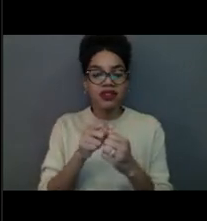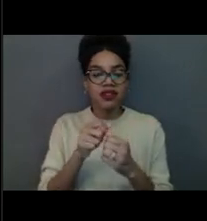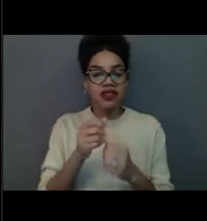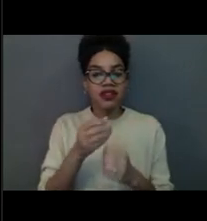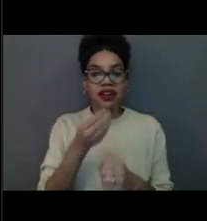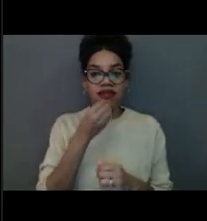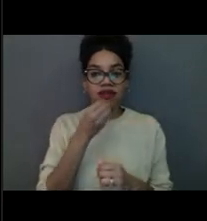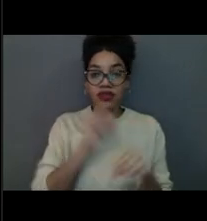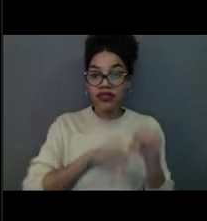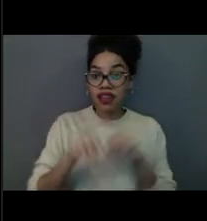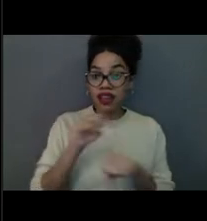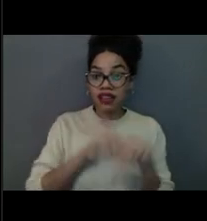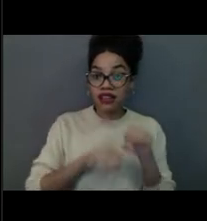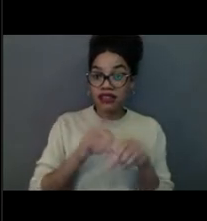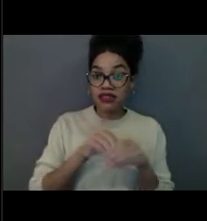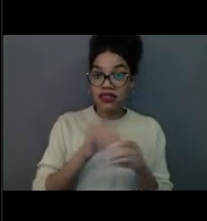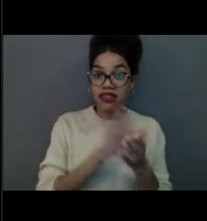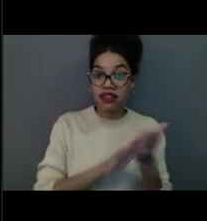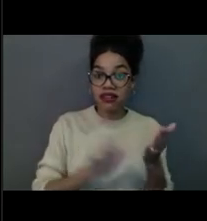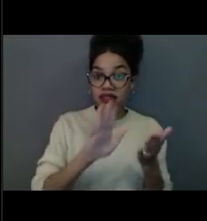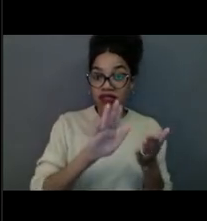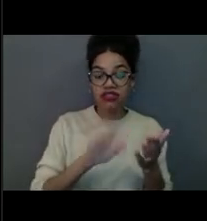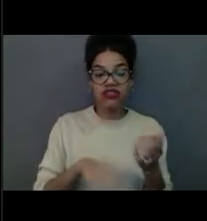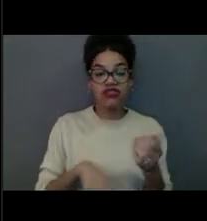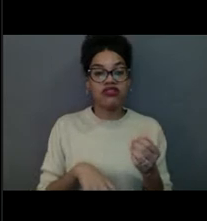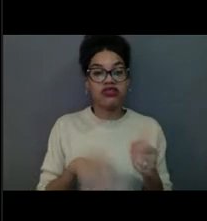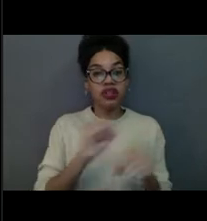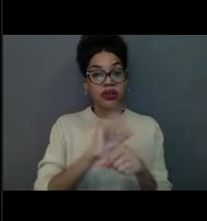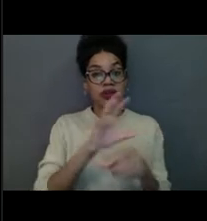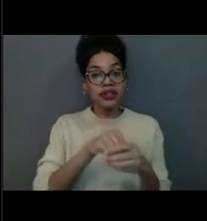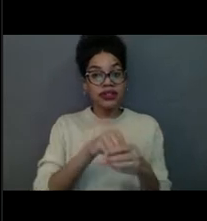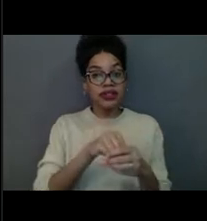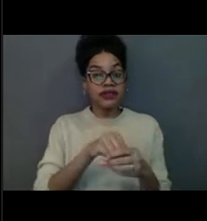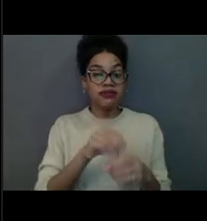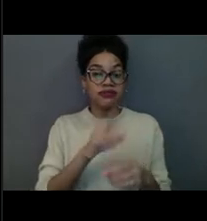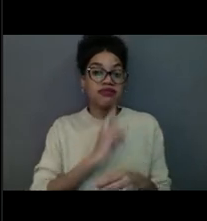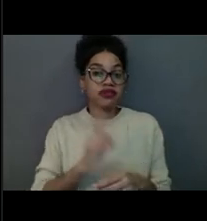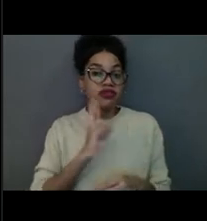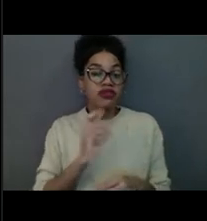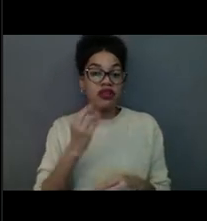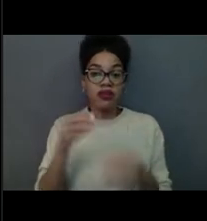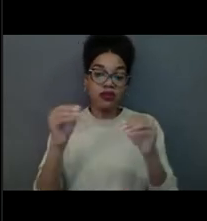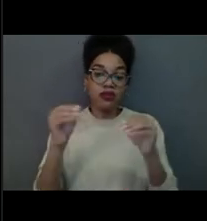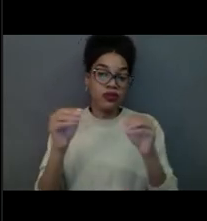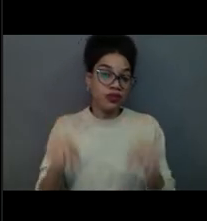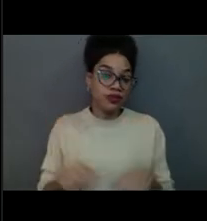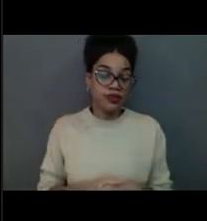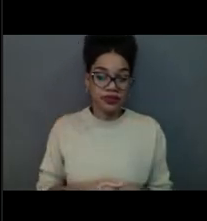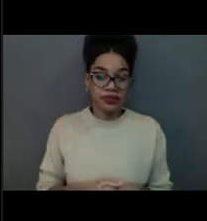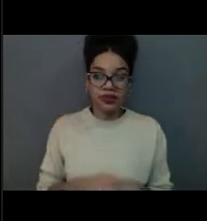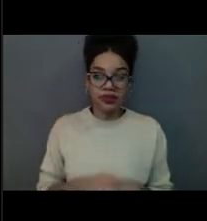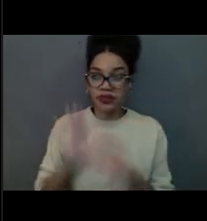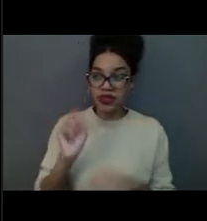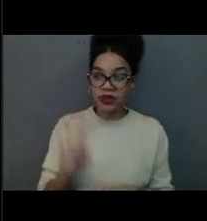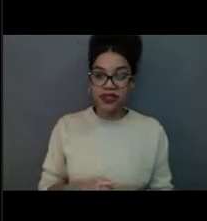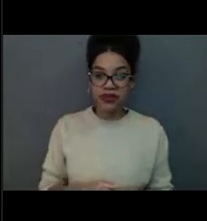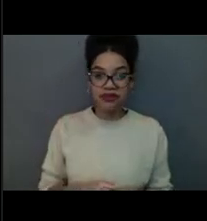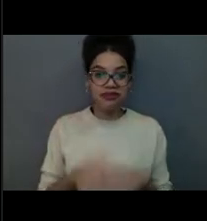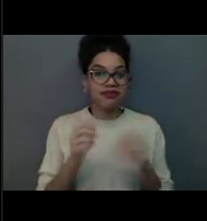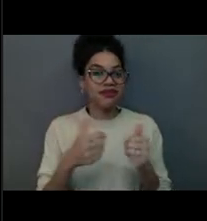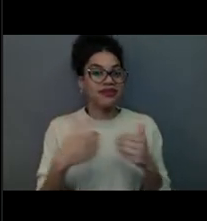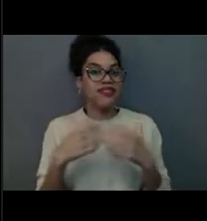food science in college and work in and or work in the industry. Great question, Reagan. Okay, we have a